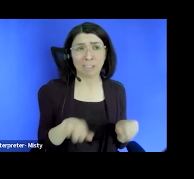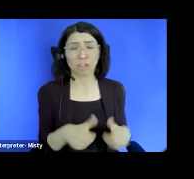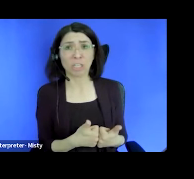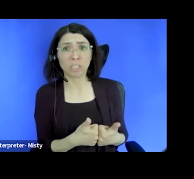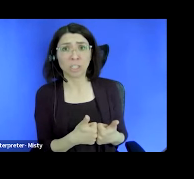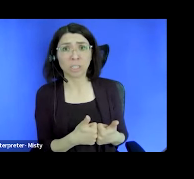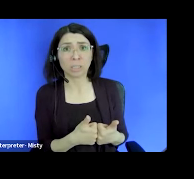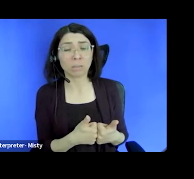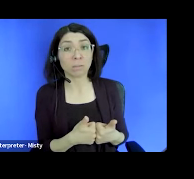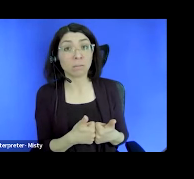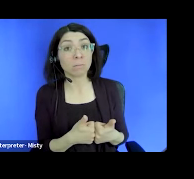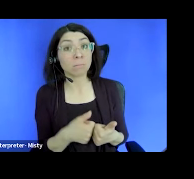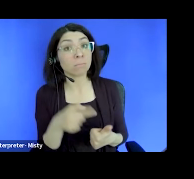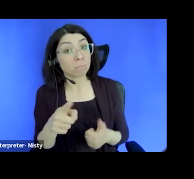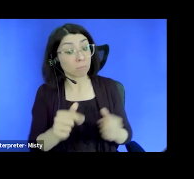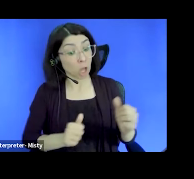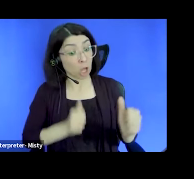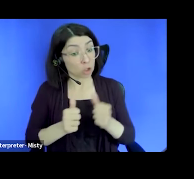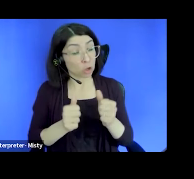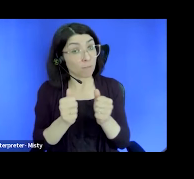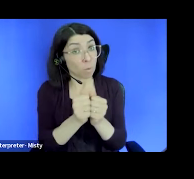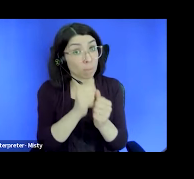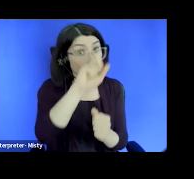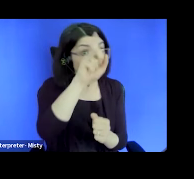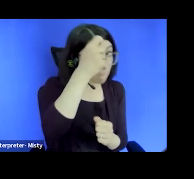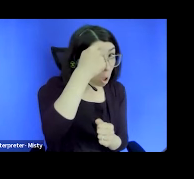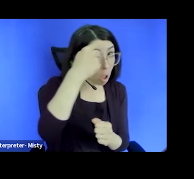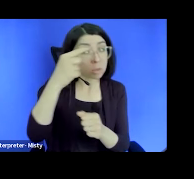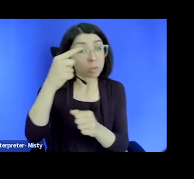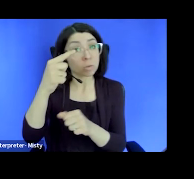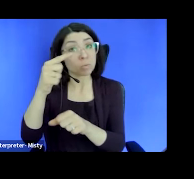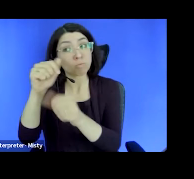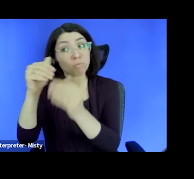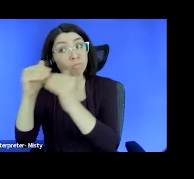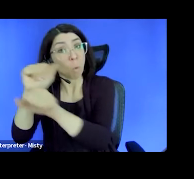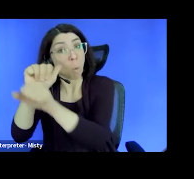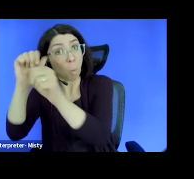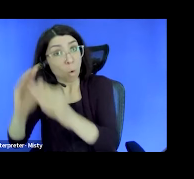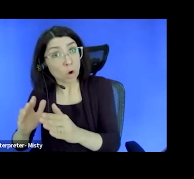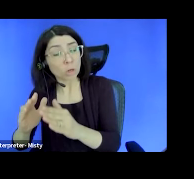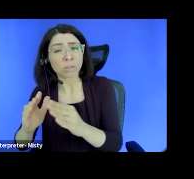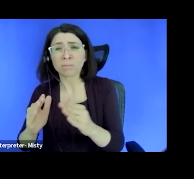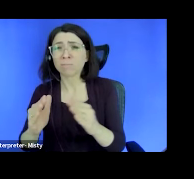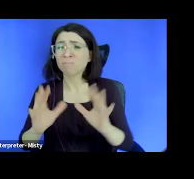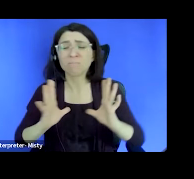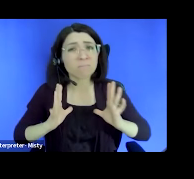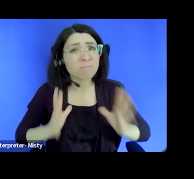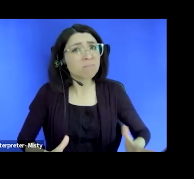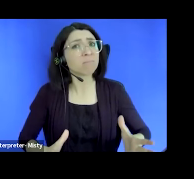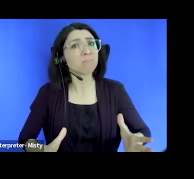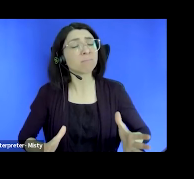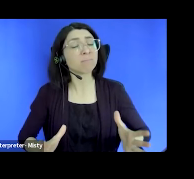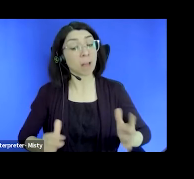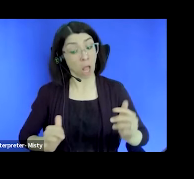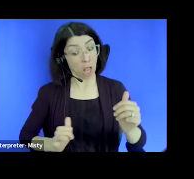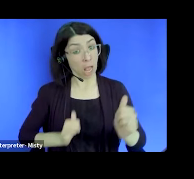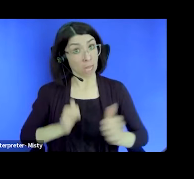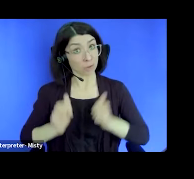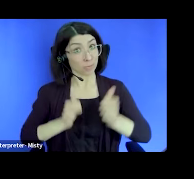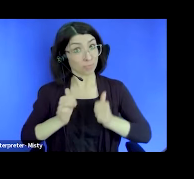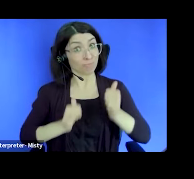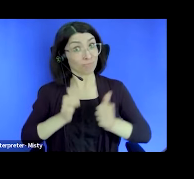your employer or your colleagues for any way, shape, or form, because we're not becoming aggressive. Okay, assertive is about asking for what it